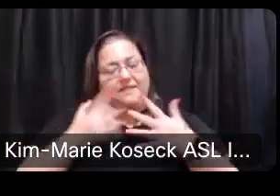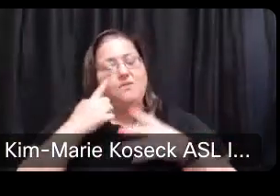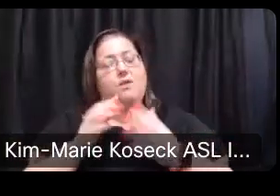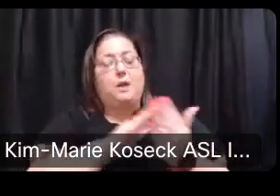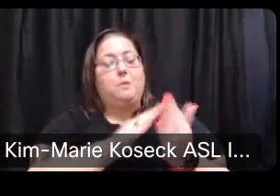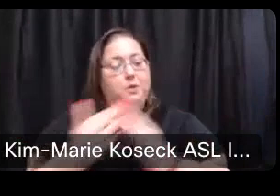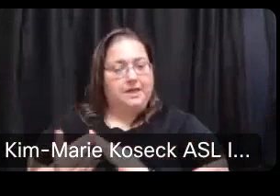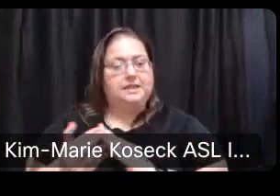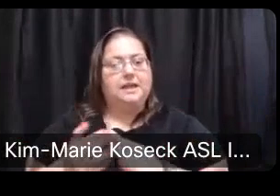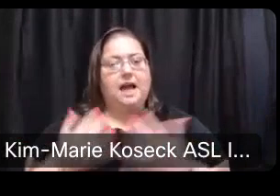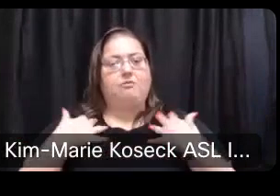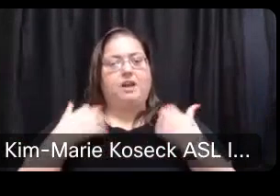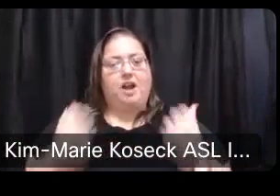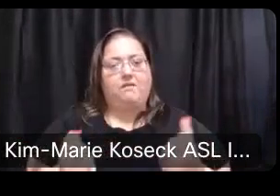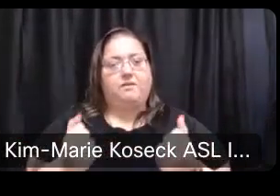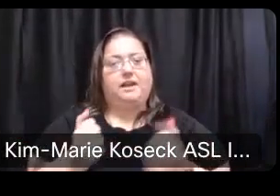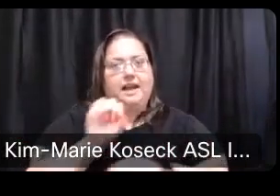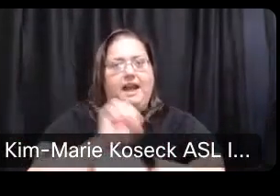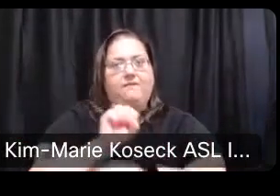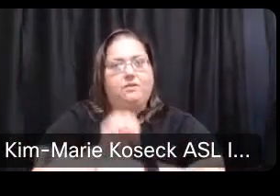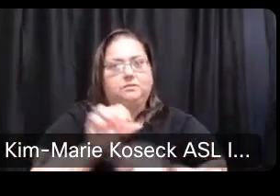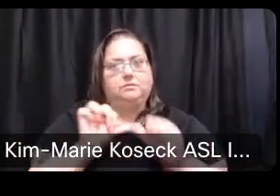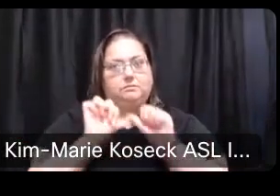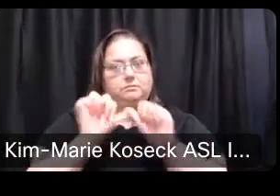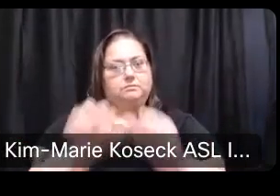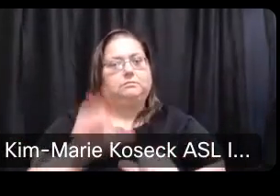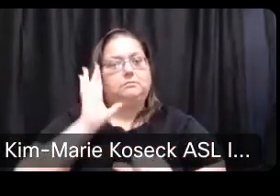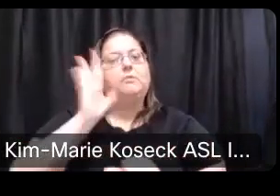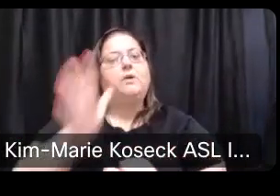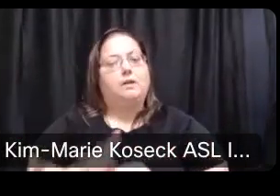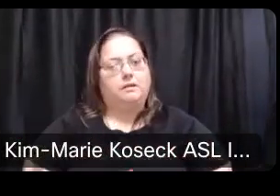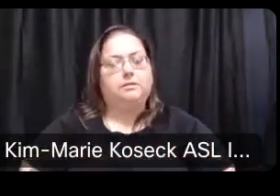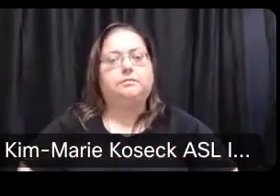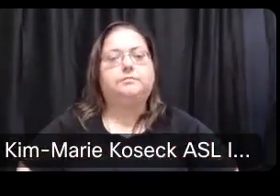communities, and recovery efforts are expected to continue.